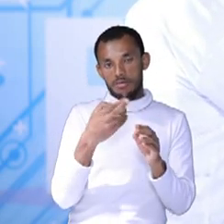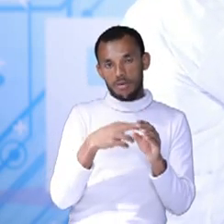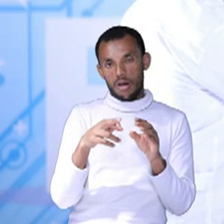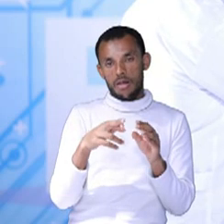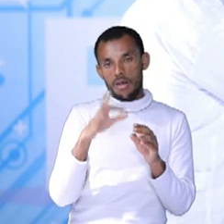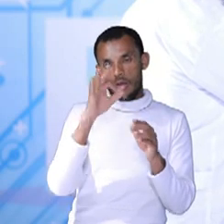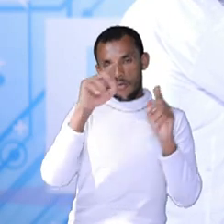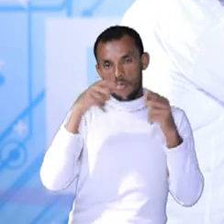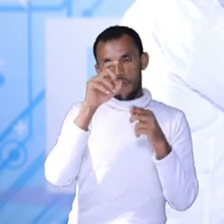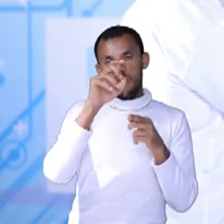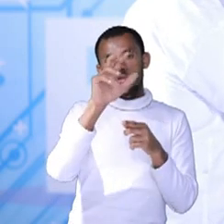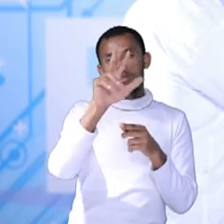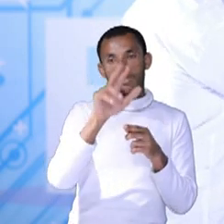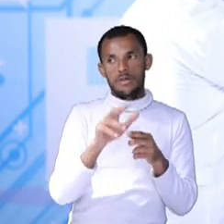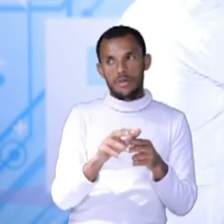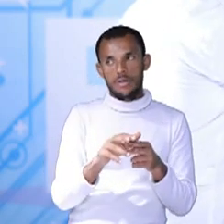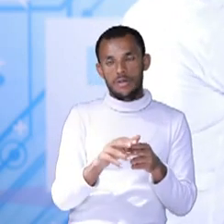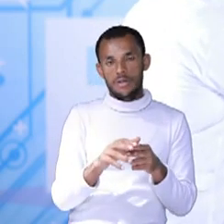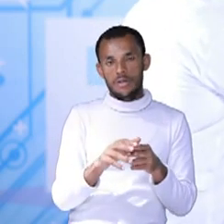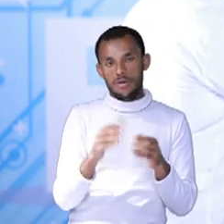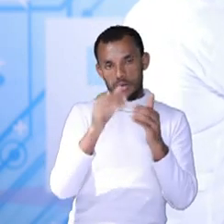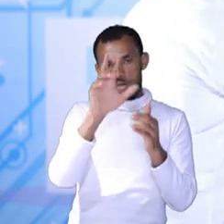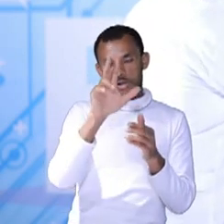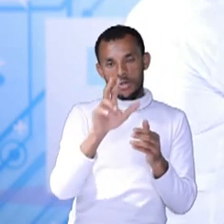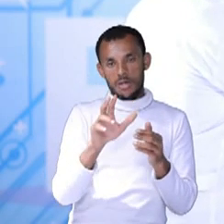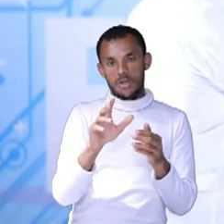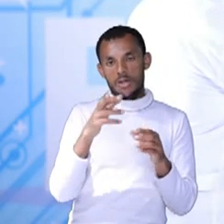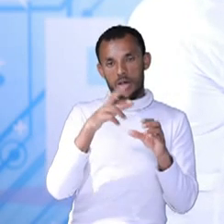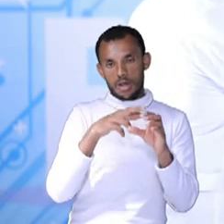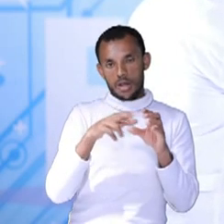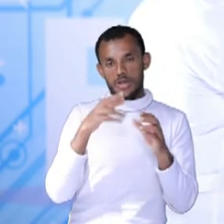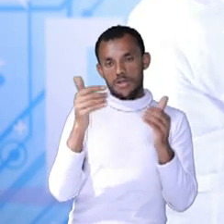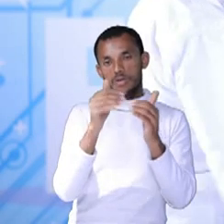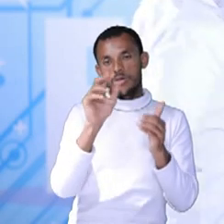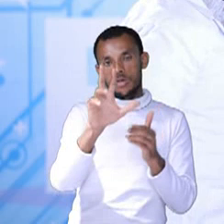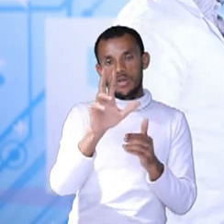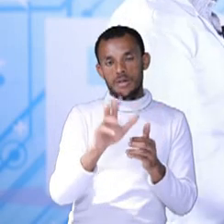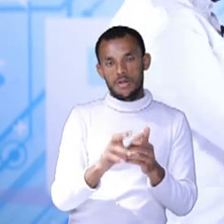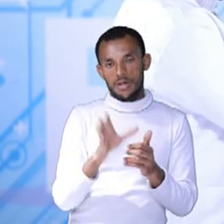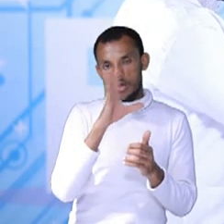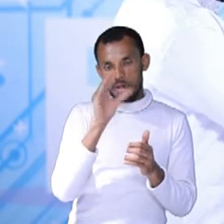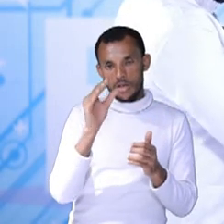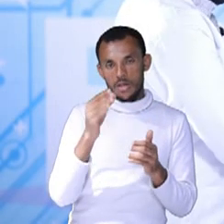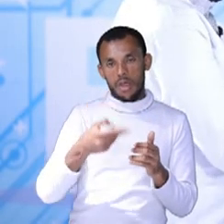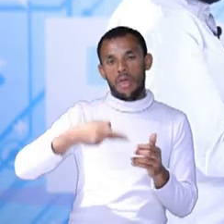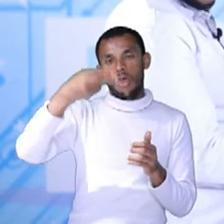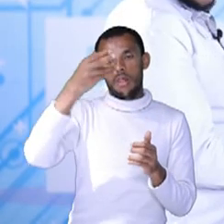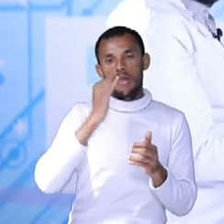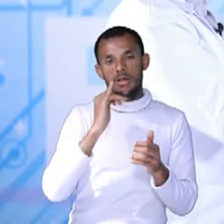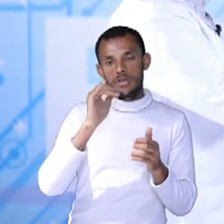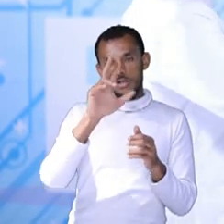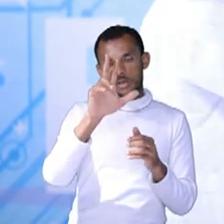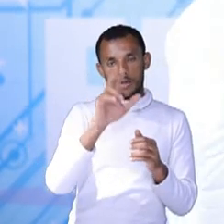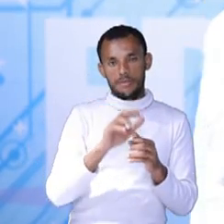is f of 3. F of 3 is this 3. So the radius is this 3, and the height is this distance is